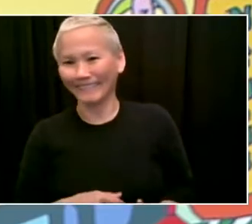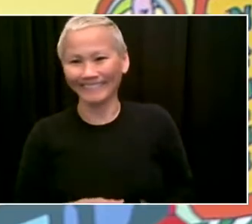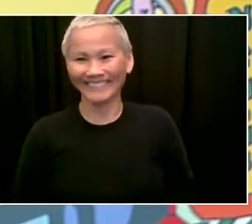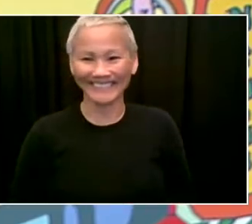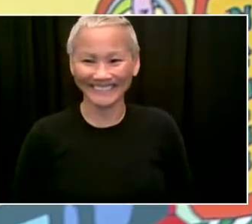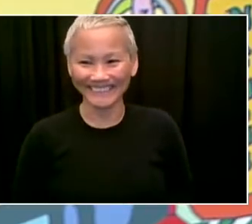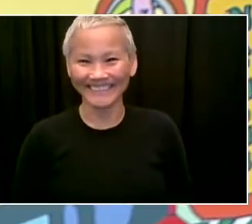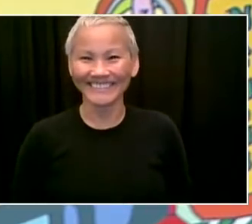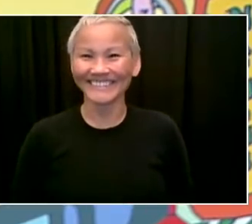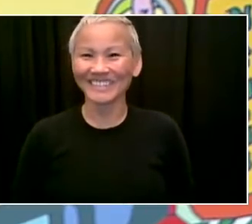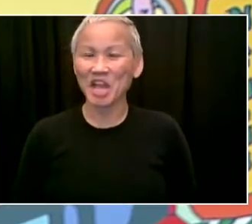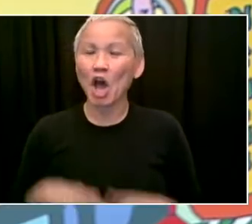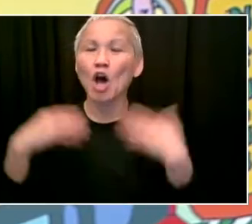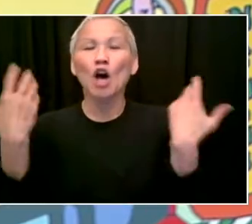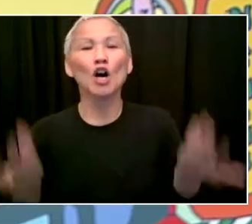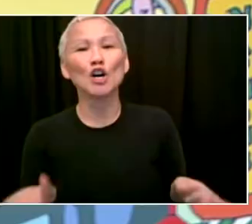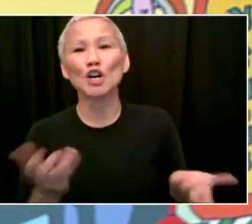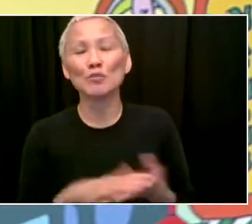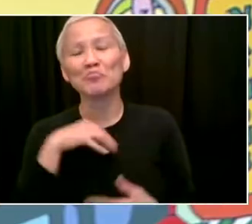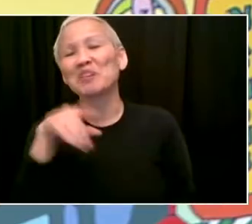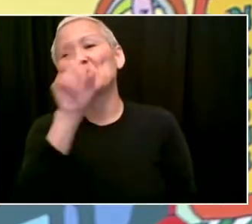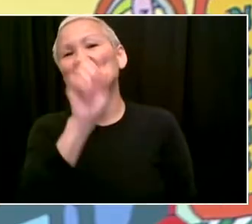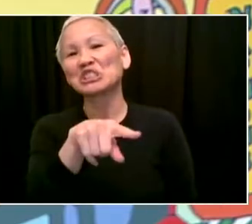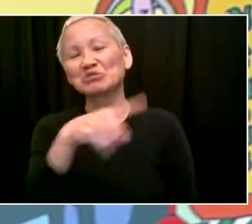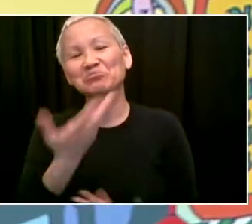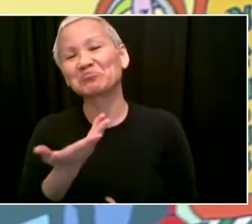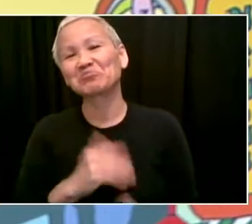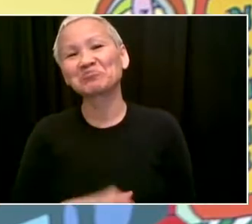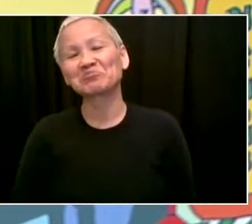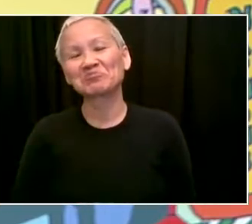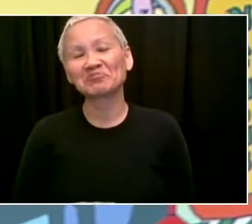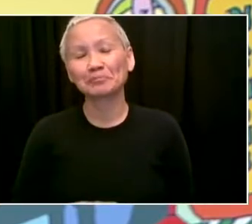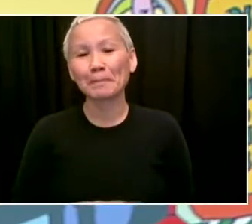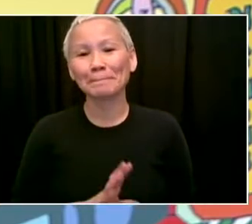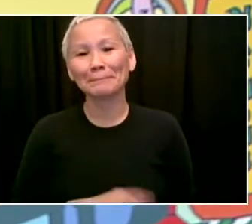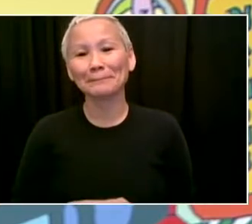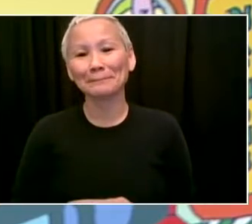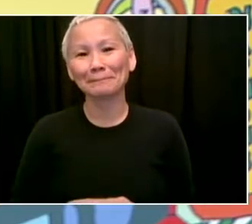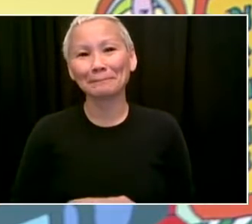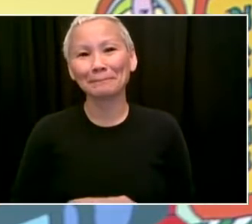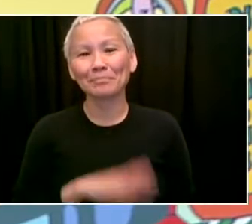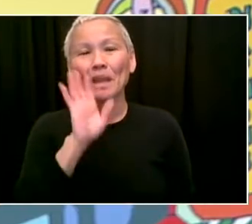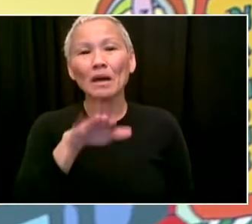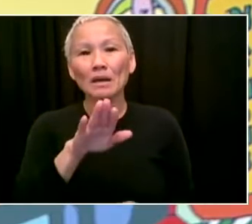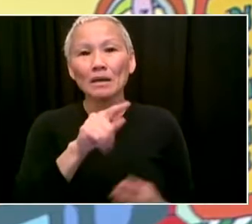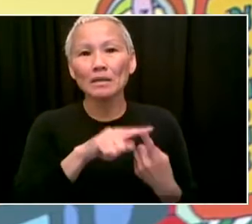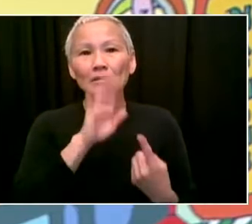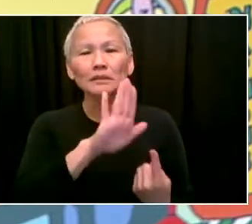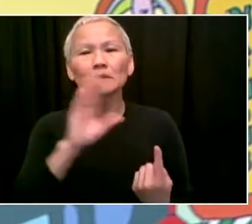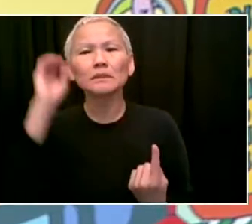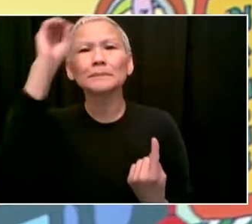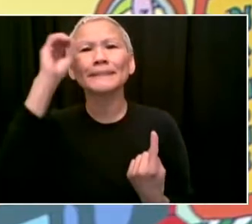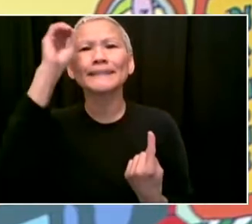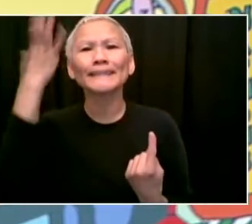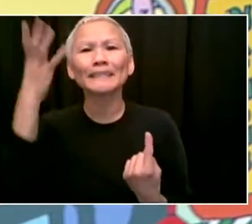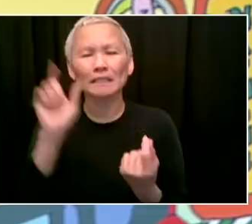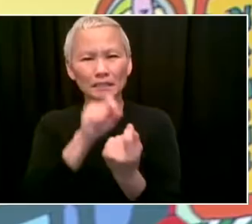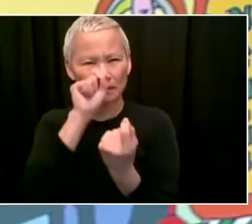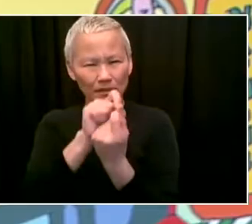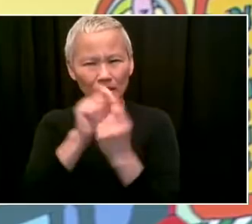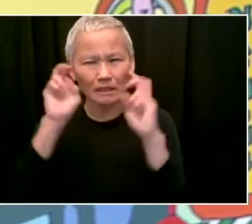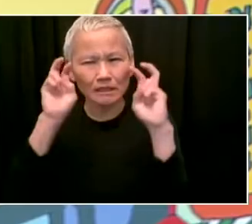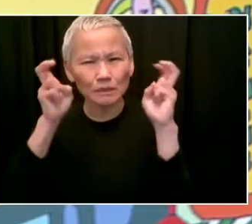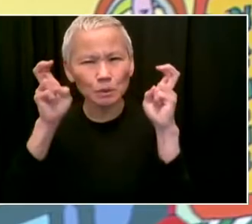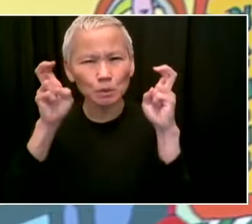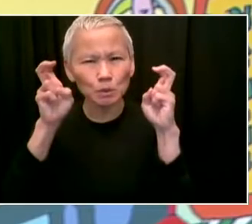My question is, specifically, what are the issues that you don't see getting discussed? Because I agree with you, and I've seen it from a lot of